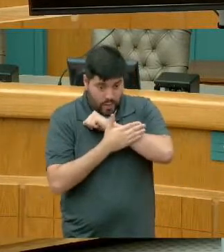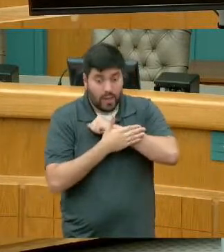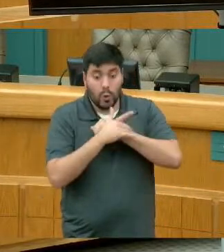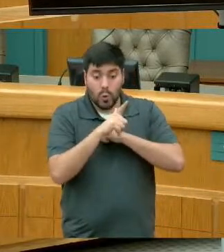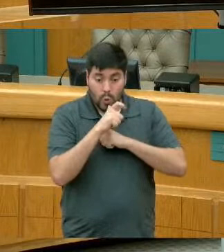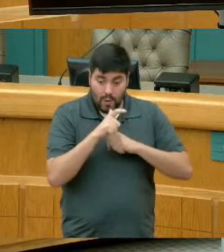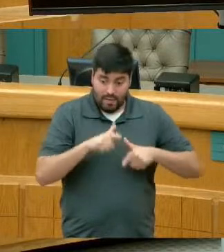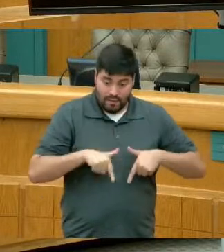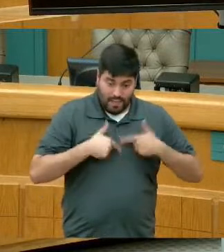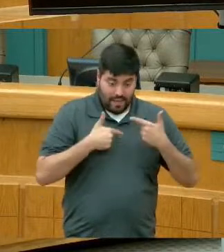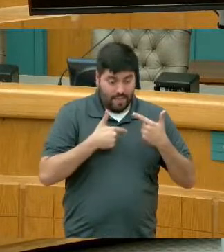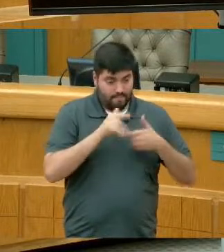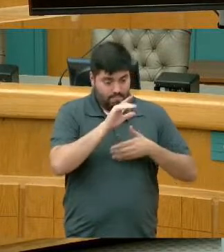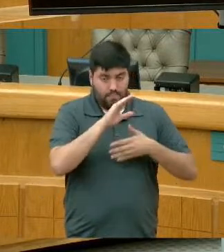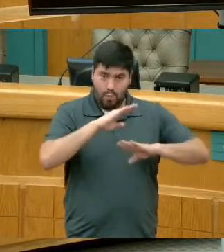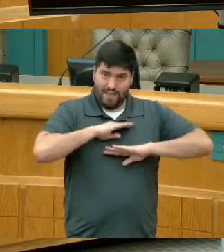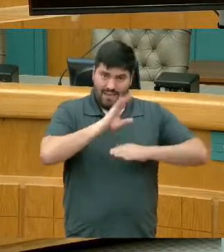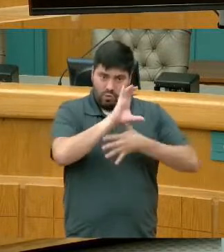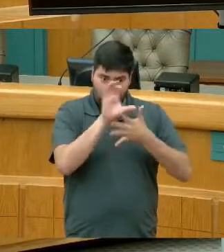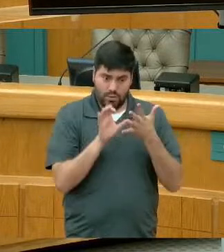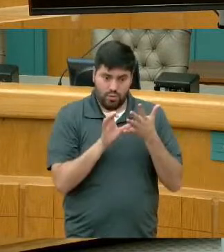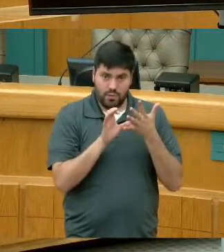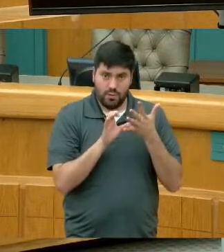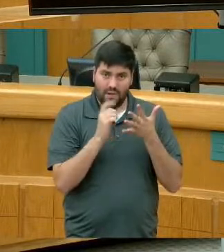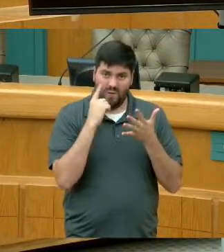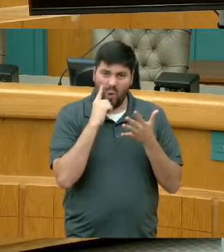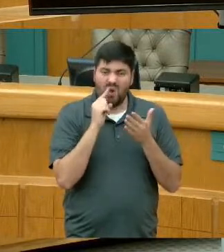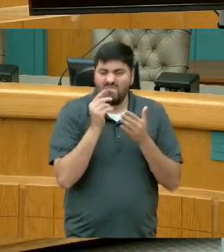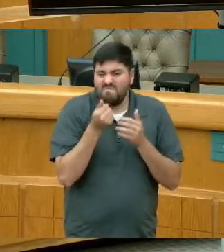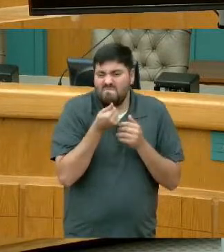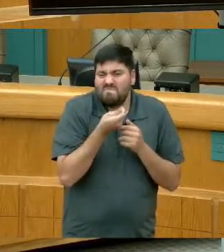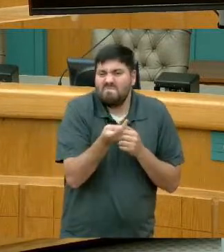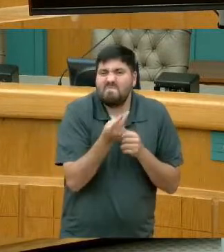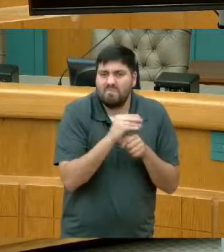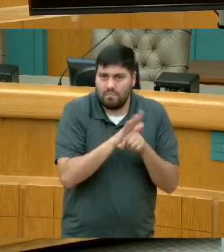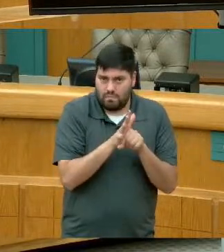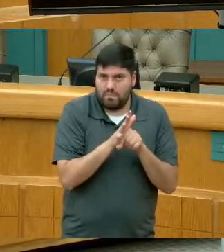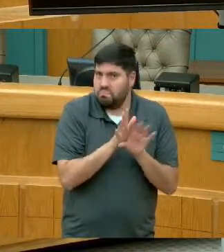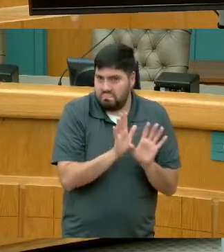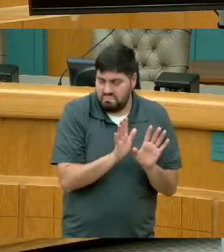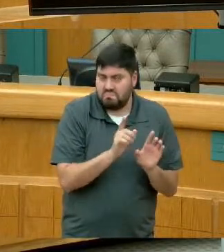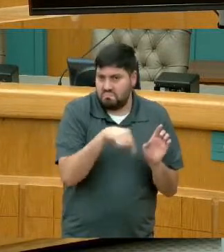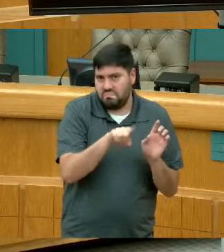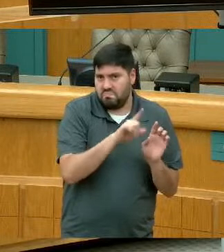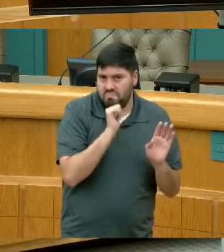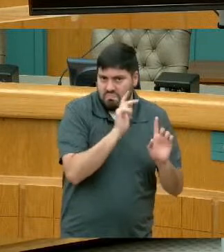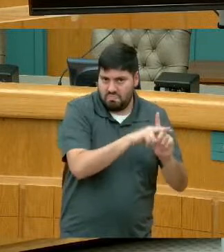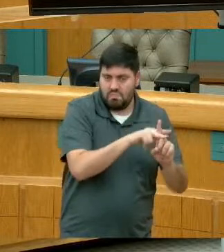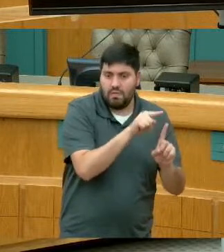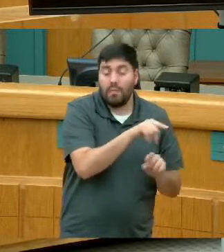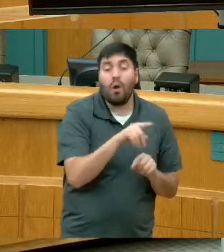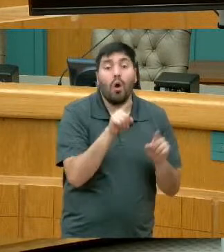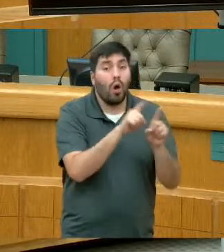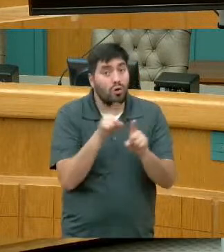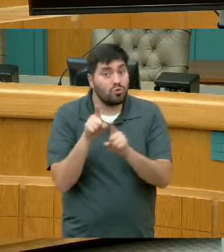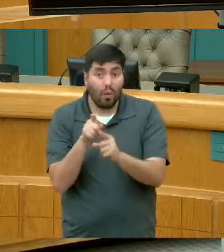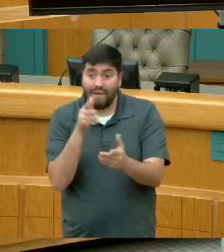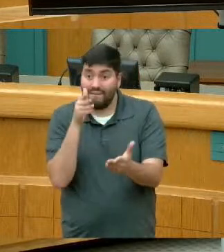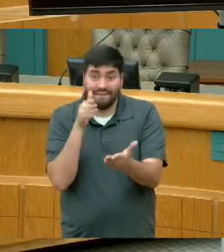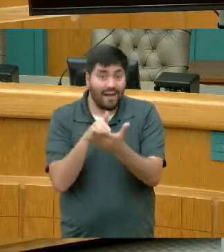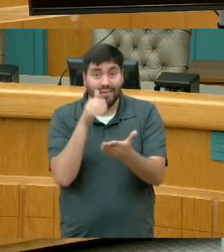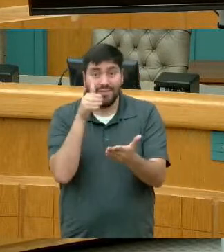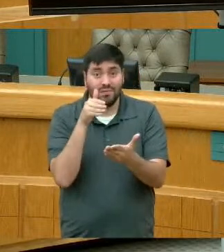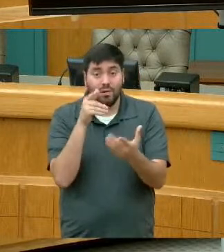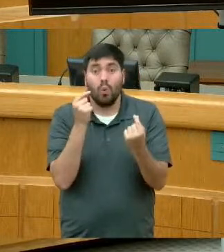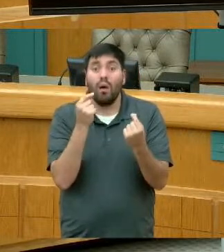criteria for minimal COVID-19 cases. There's also the violation of not wearing a mask. So